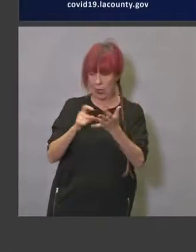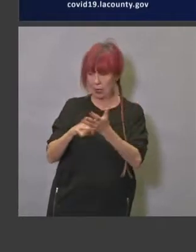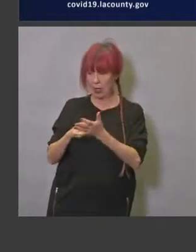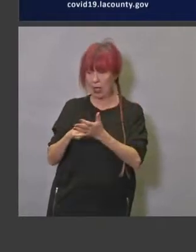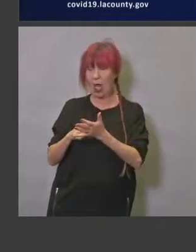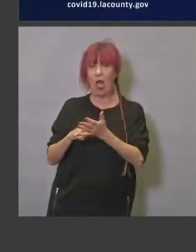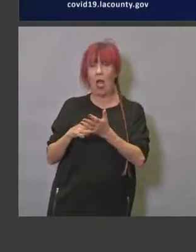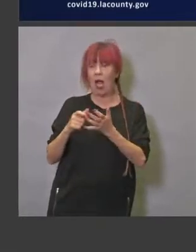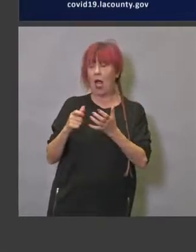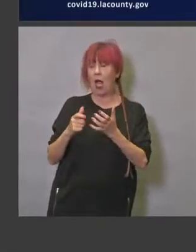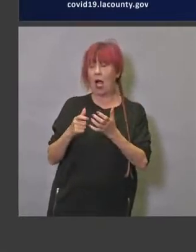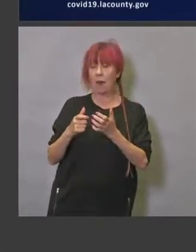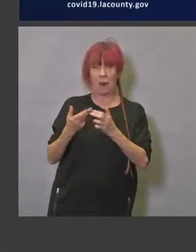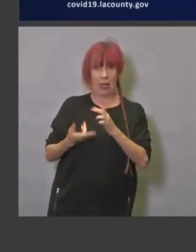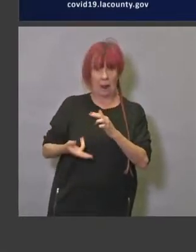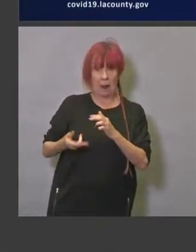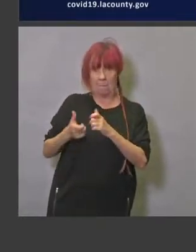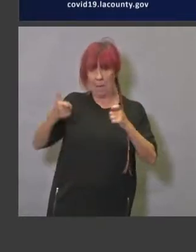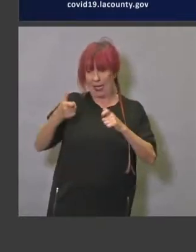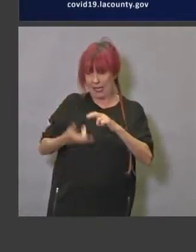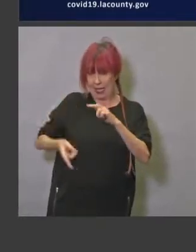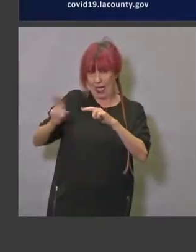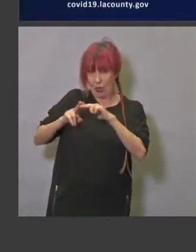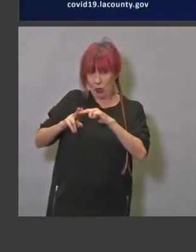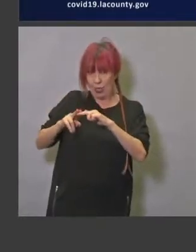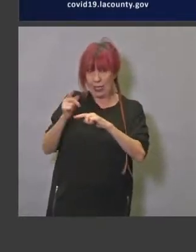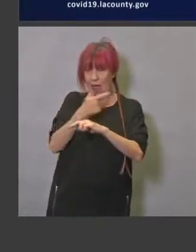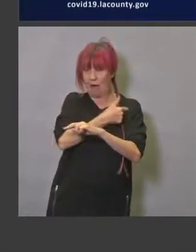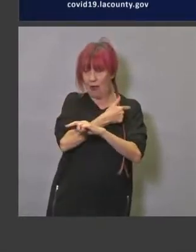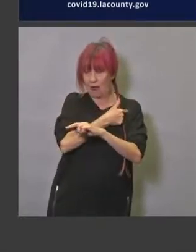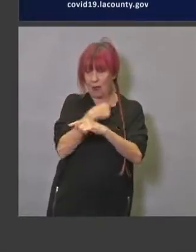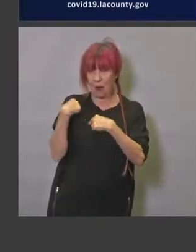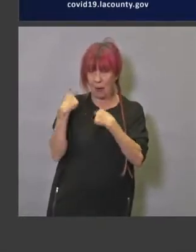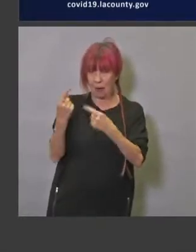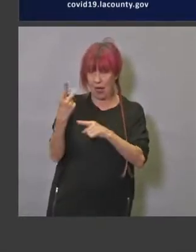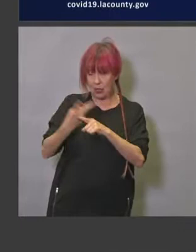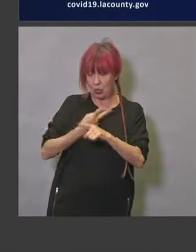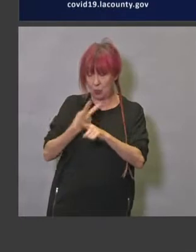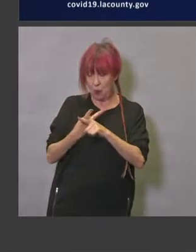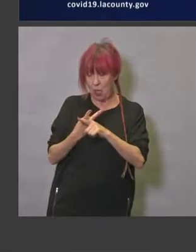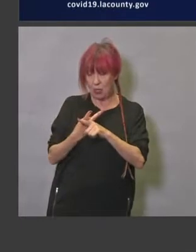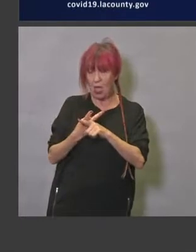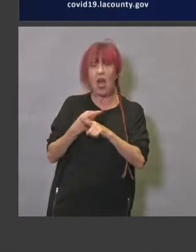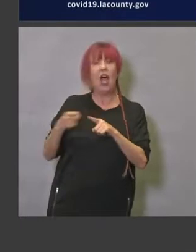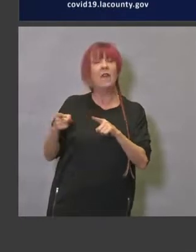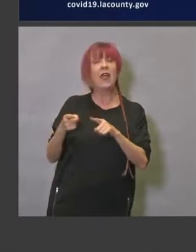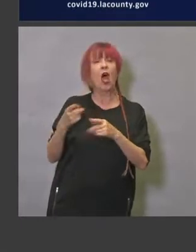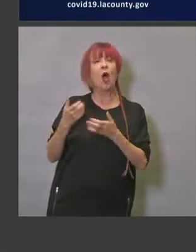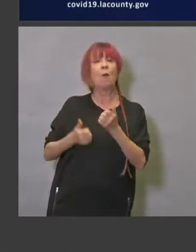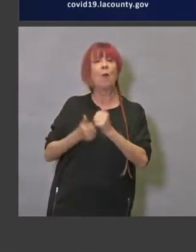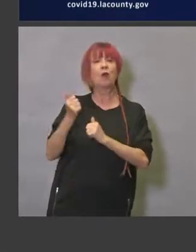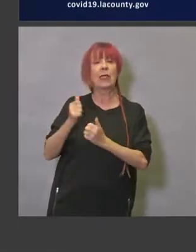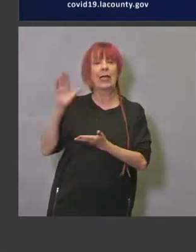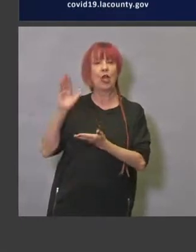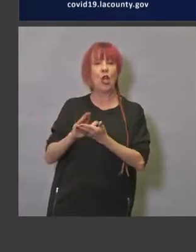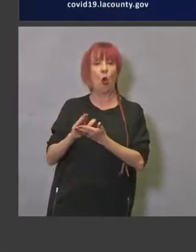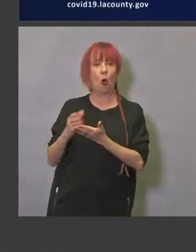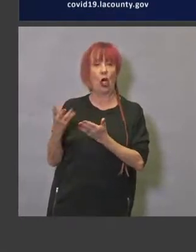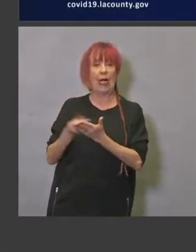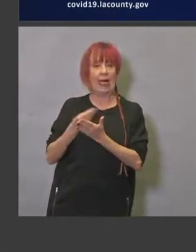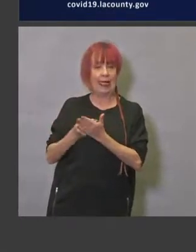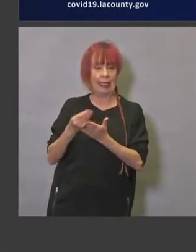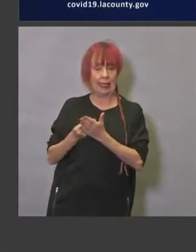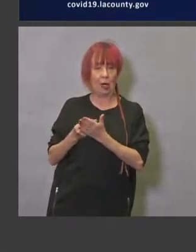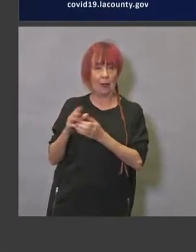the biggest relative increases in their vaccination coverage over the last 2 months or so, have been largely lower income areas with